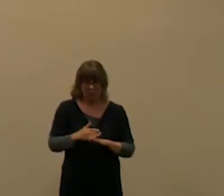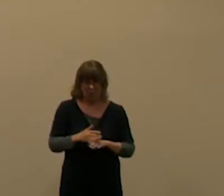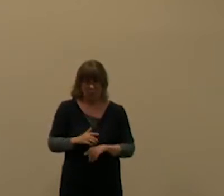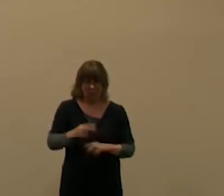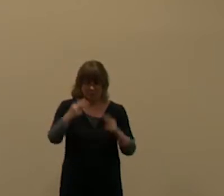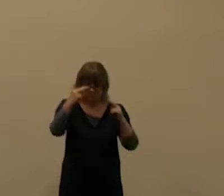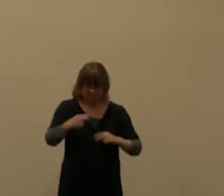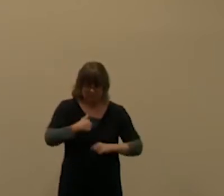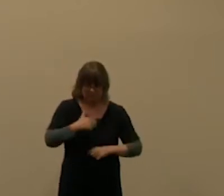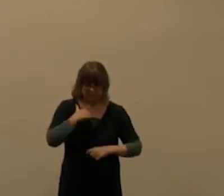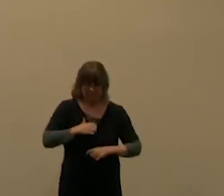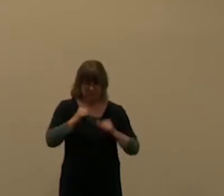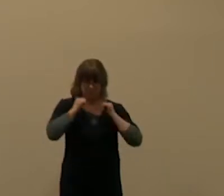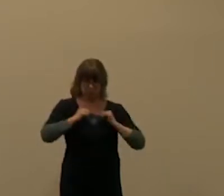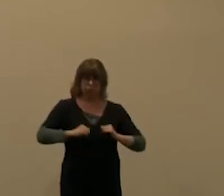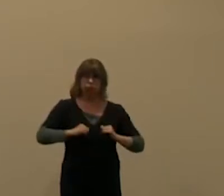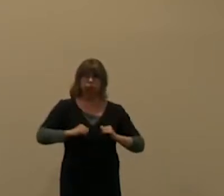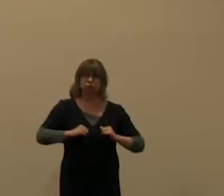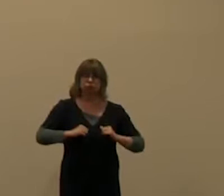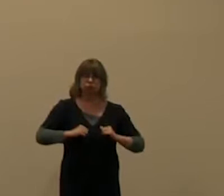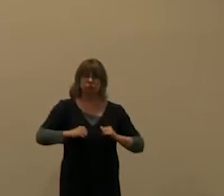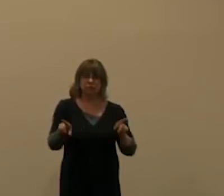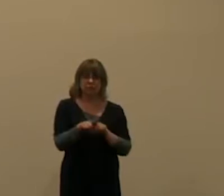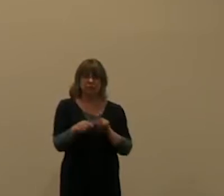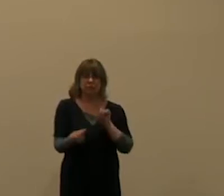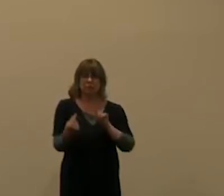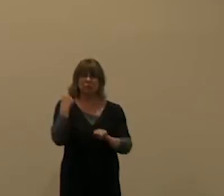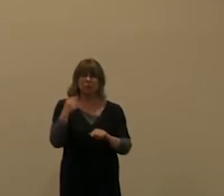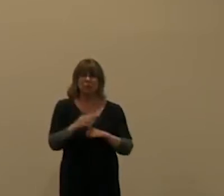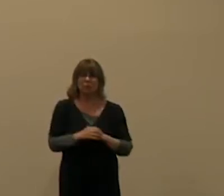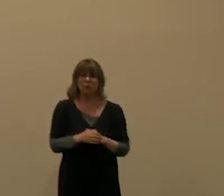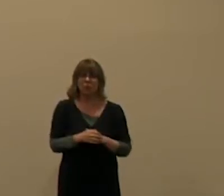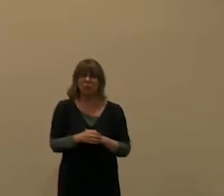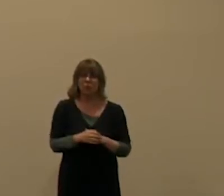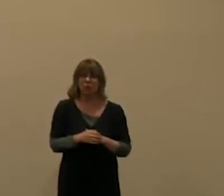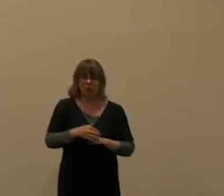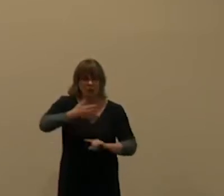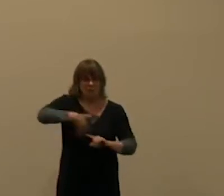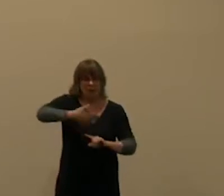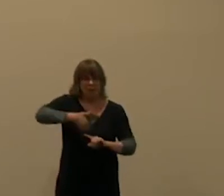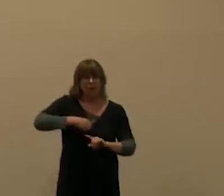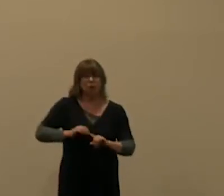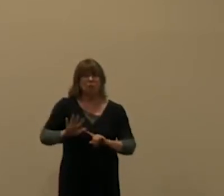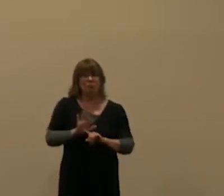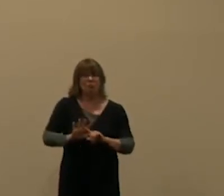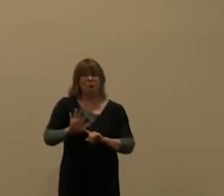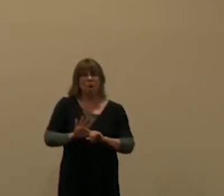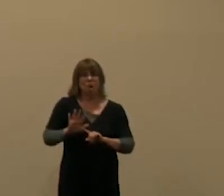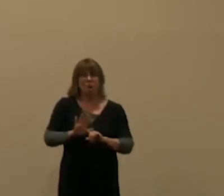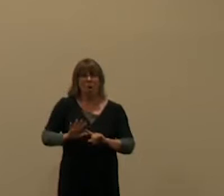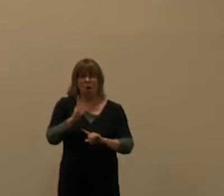me. I still have to look properly dressed. So what about background blur? What about